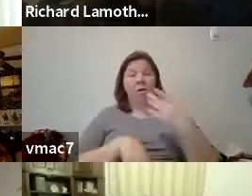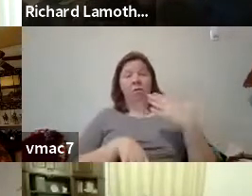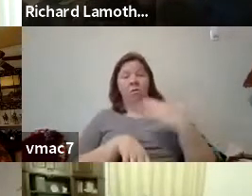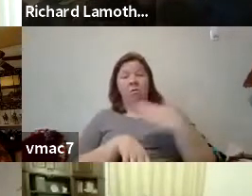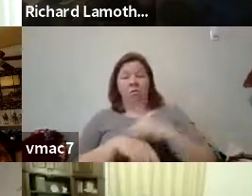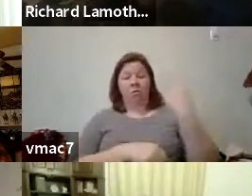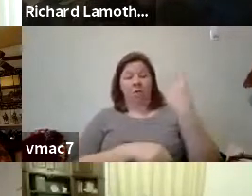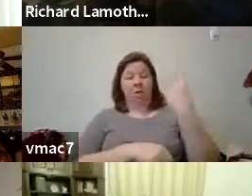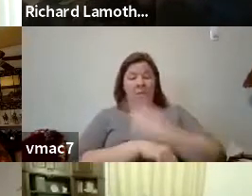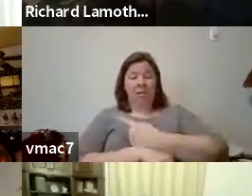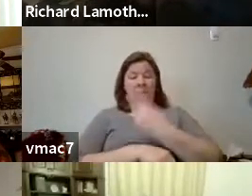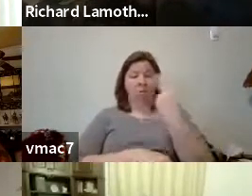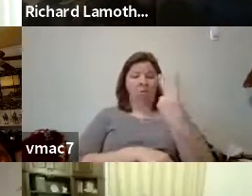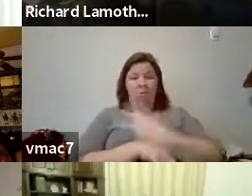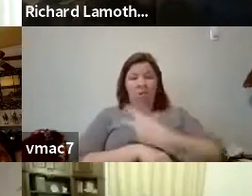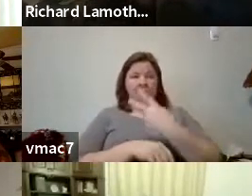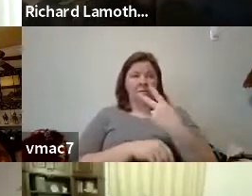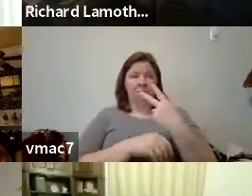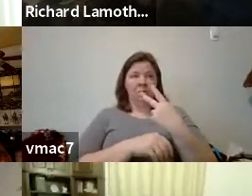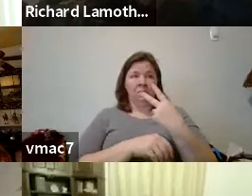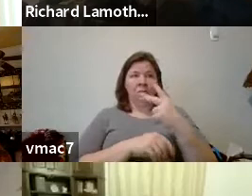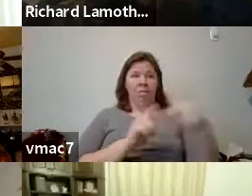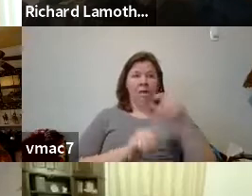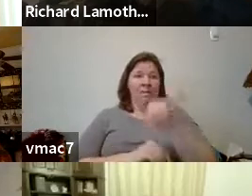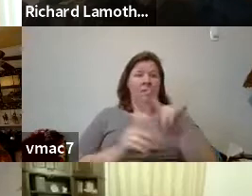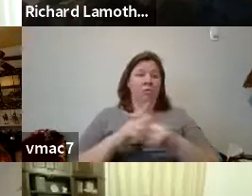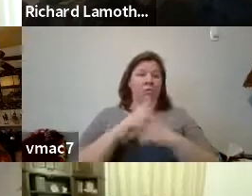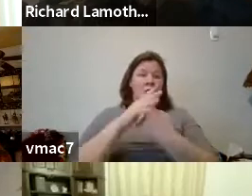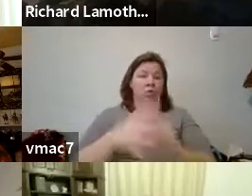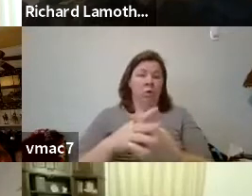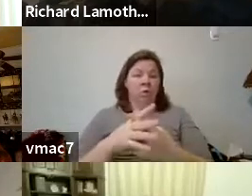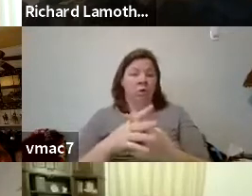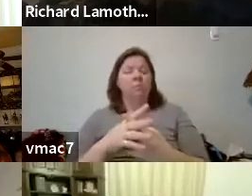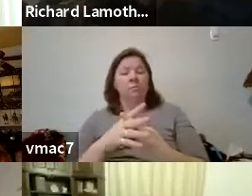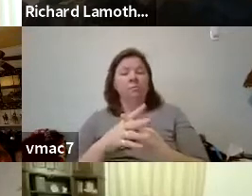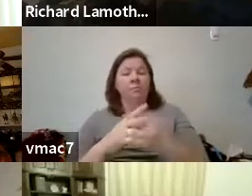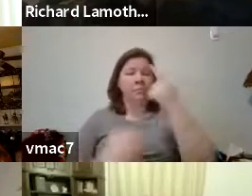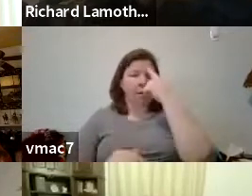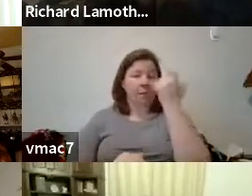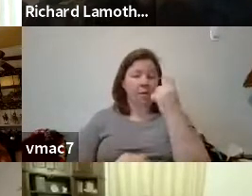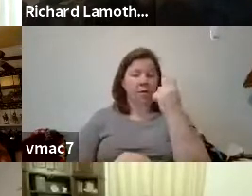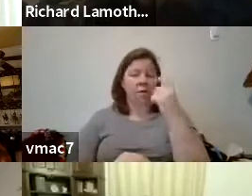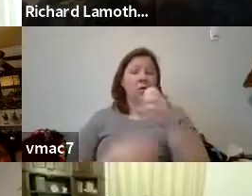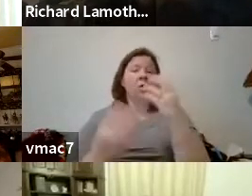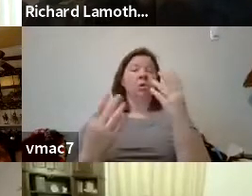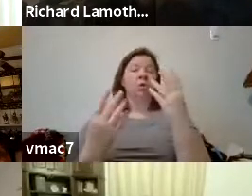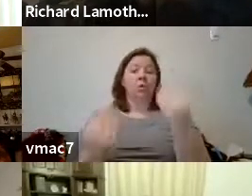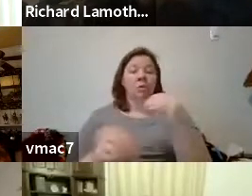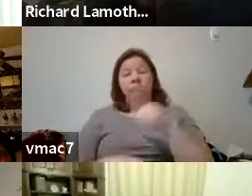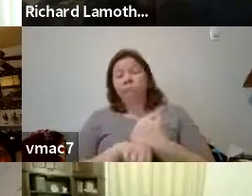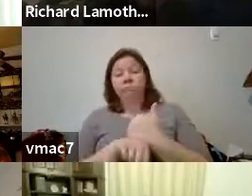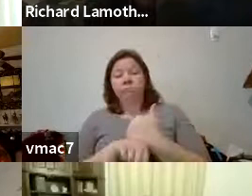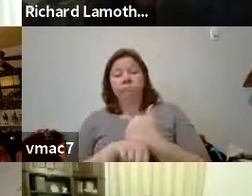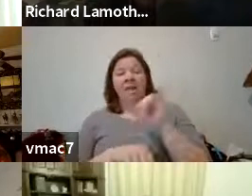day or two away, maybe, from when that starts, that marketing campaign starts, because at the soft launch, that's when the